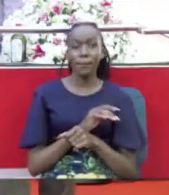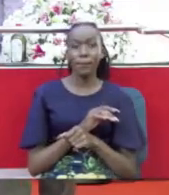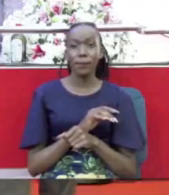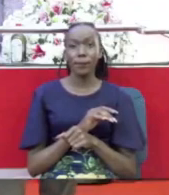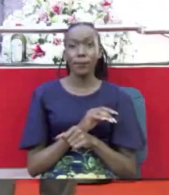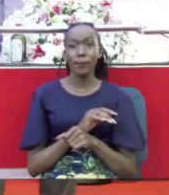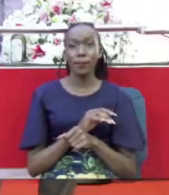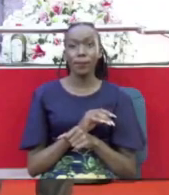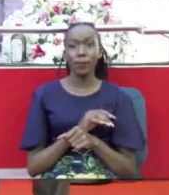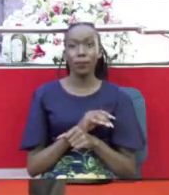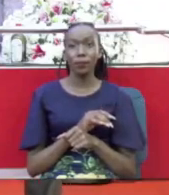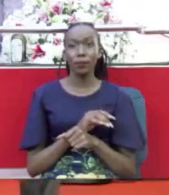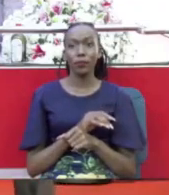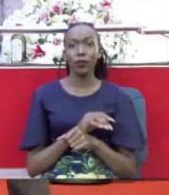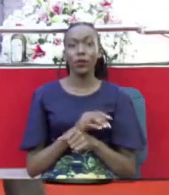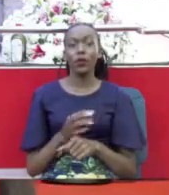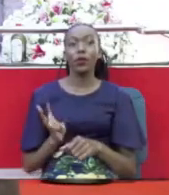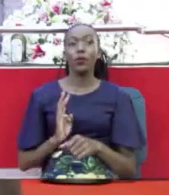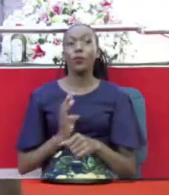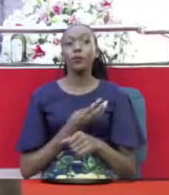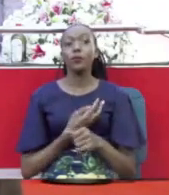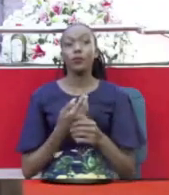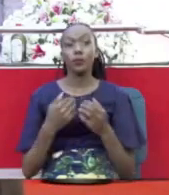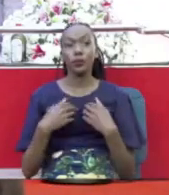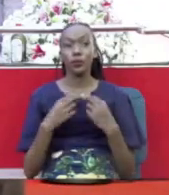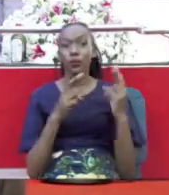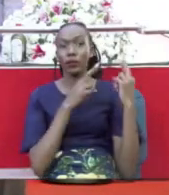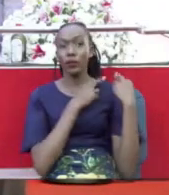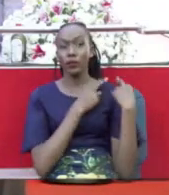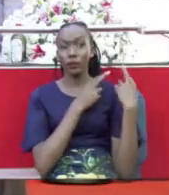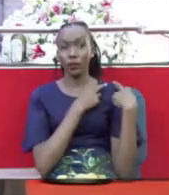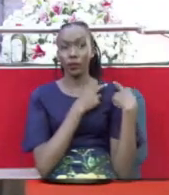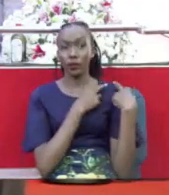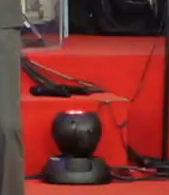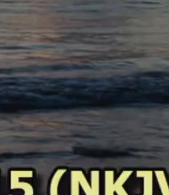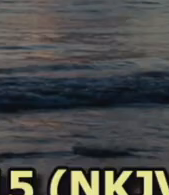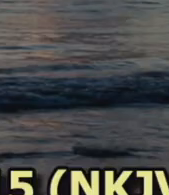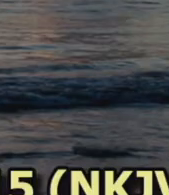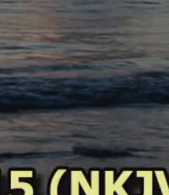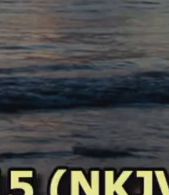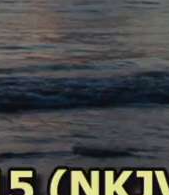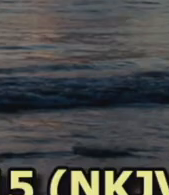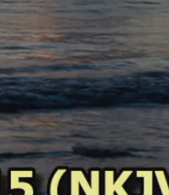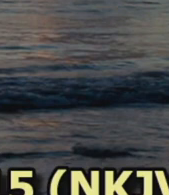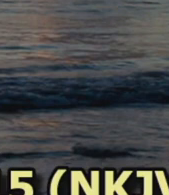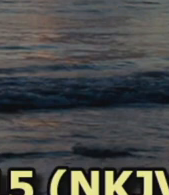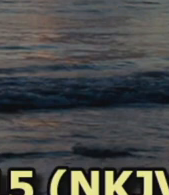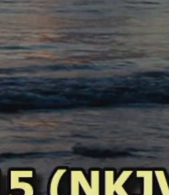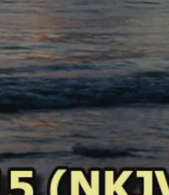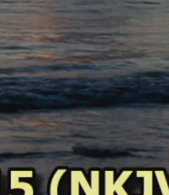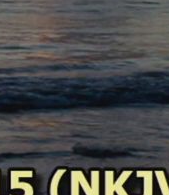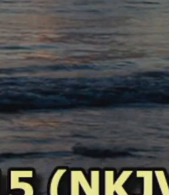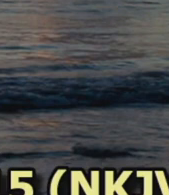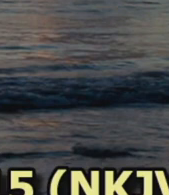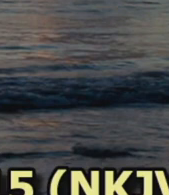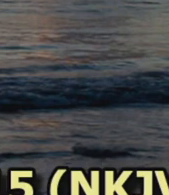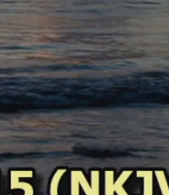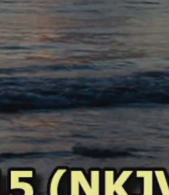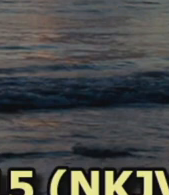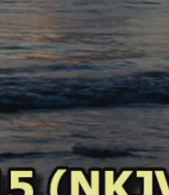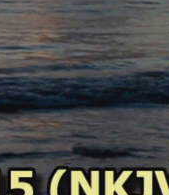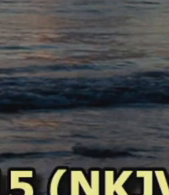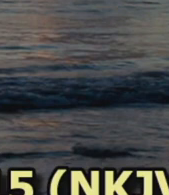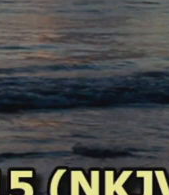kuna majukumu ambayo yanafaa kutimilika. Yes, allow me to read the scripture and then we shall continue. Yes,